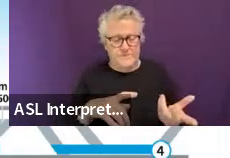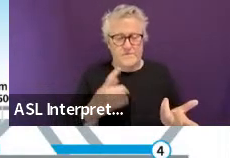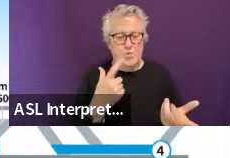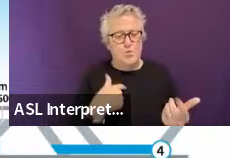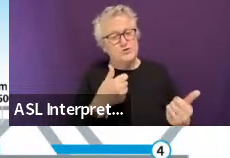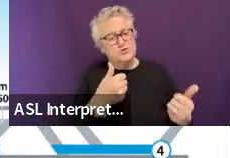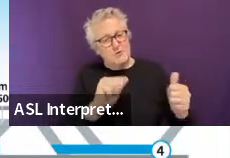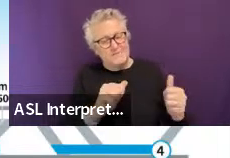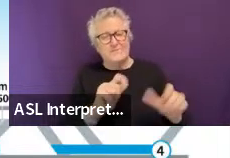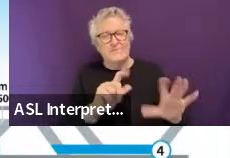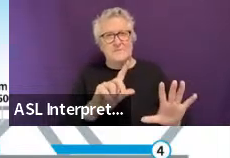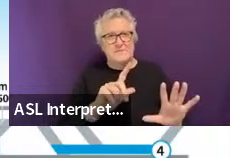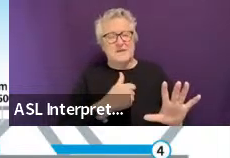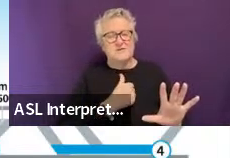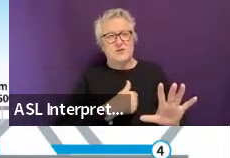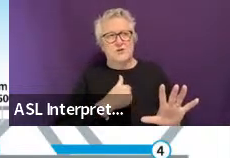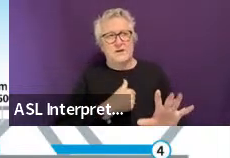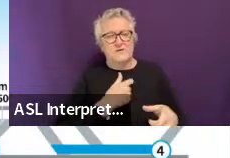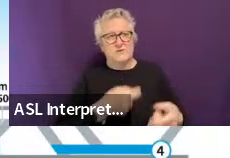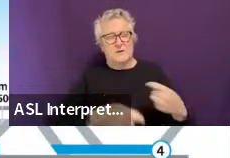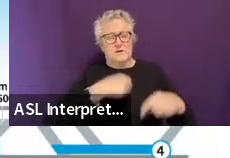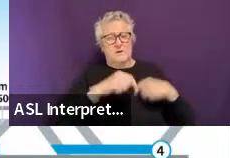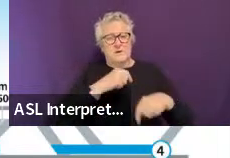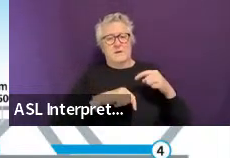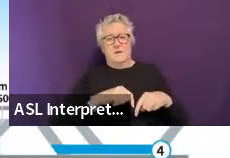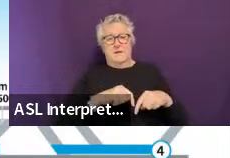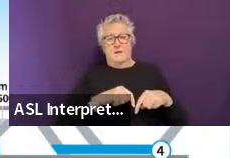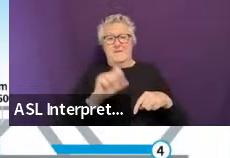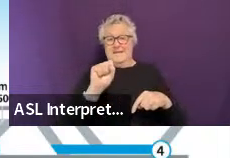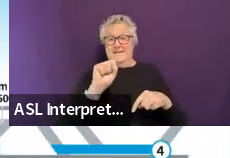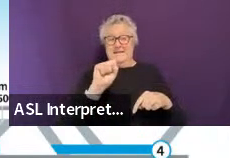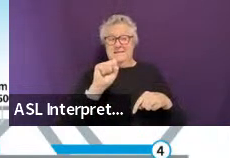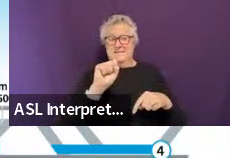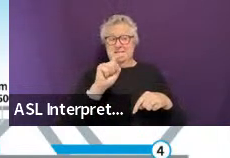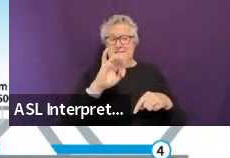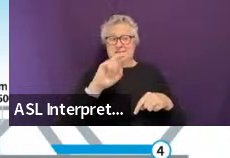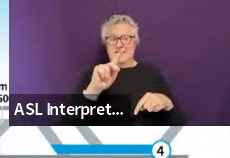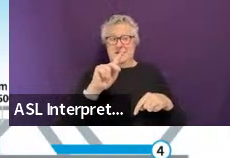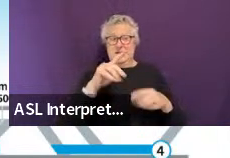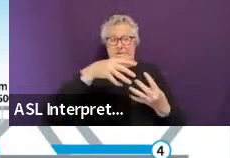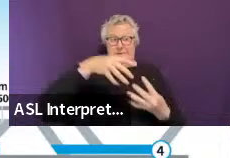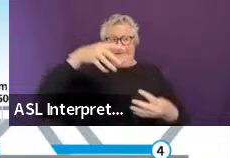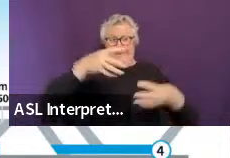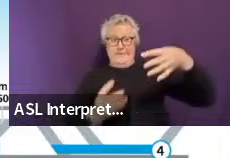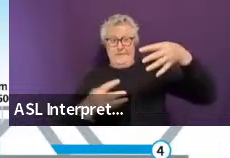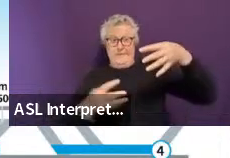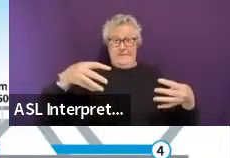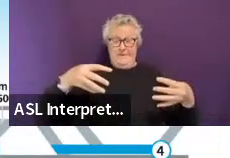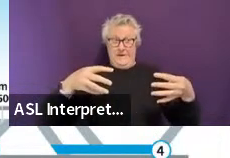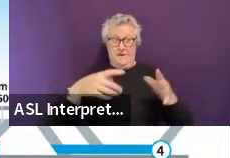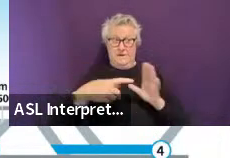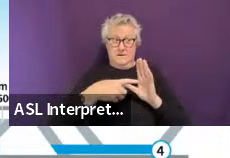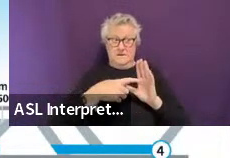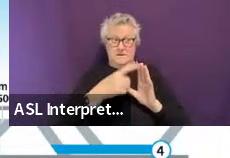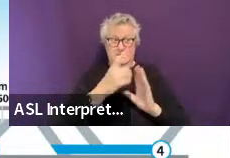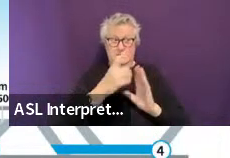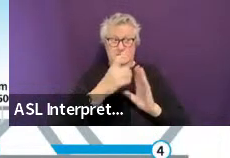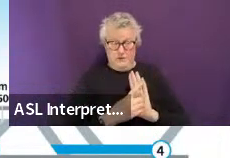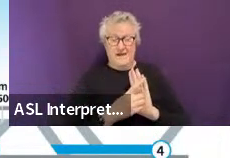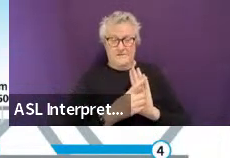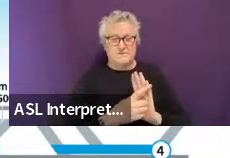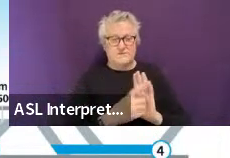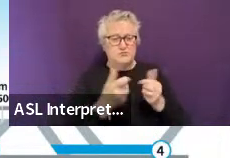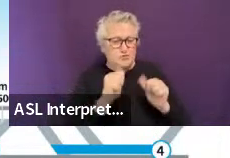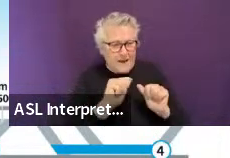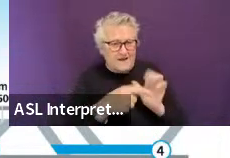diagrams. Sorry, I'll try to slow down. These stick diagrams show you general main line and ramp on and off ramps. There